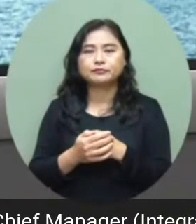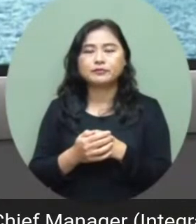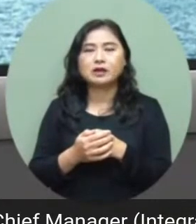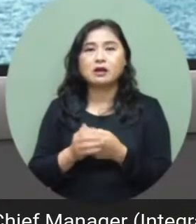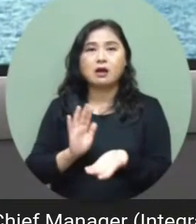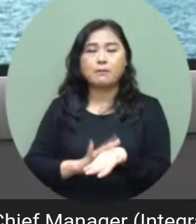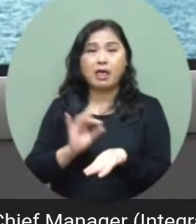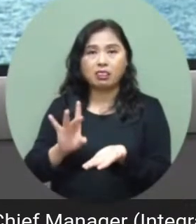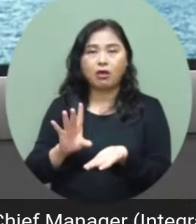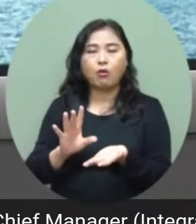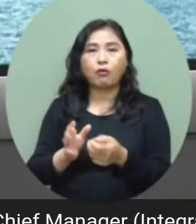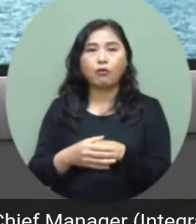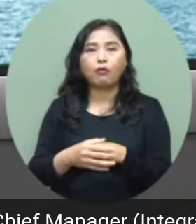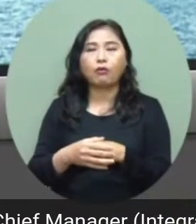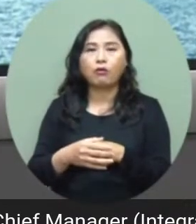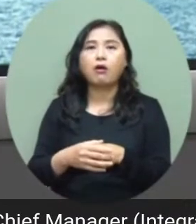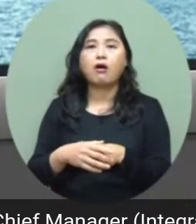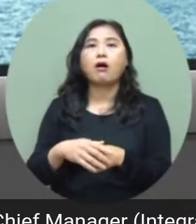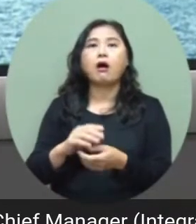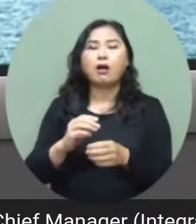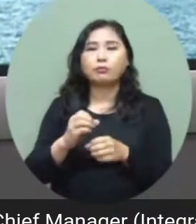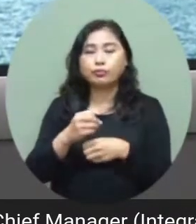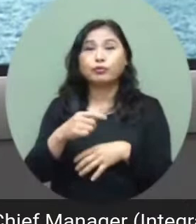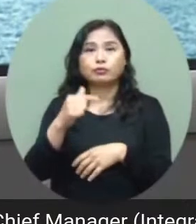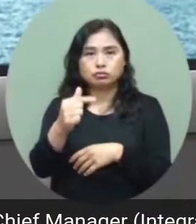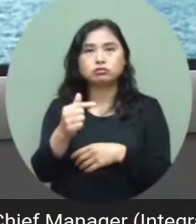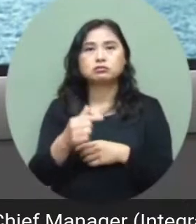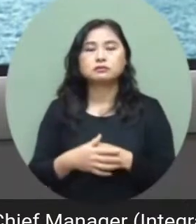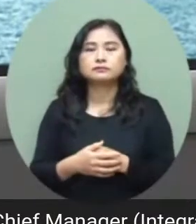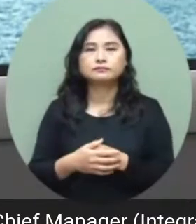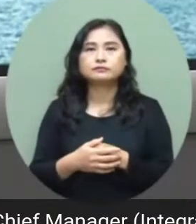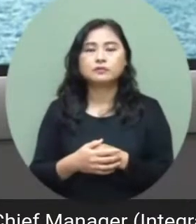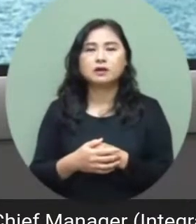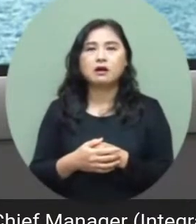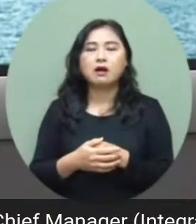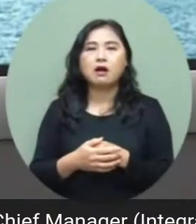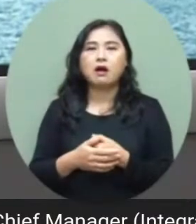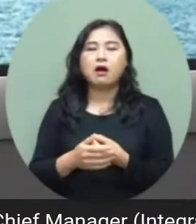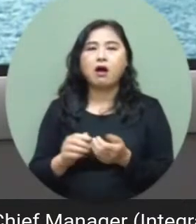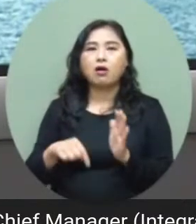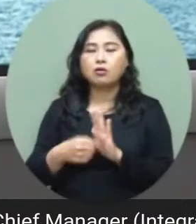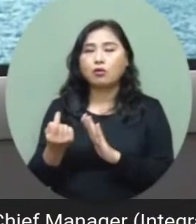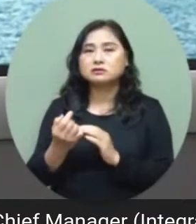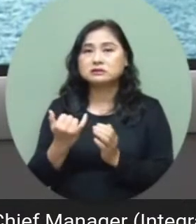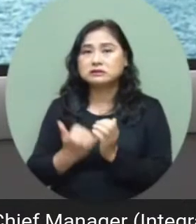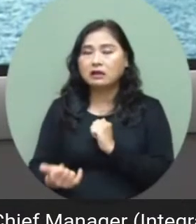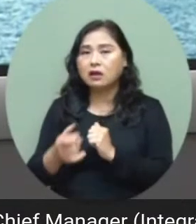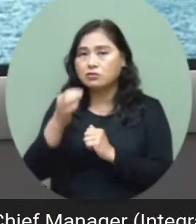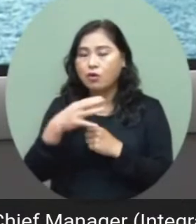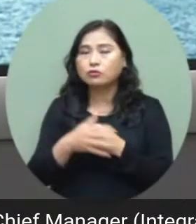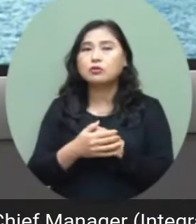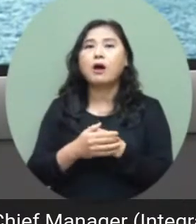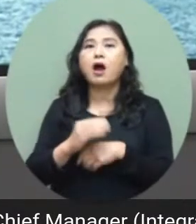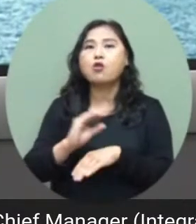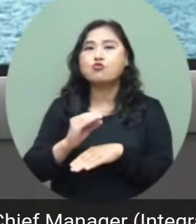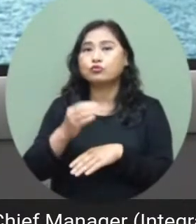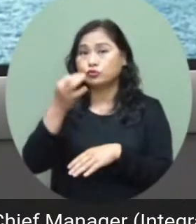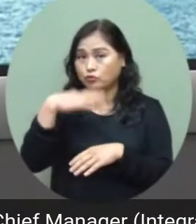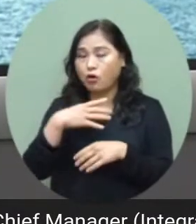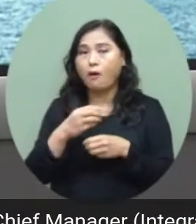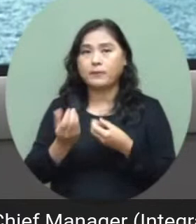April, he was found to be positive upon PCR tests, and we